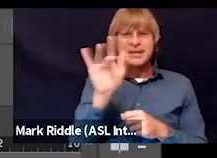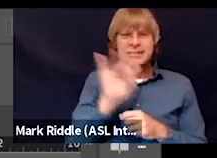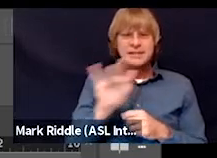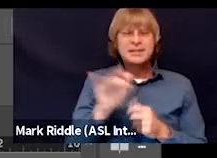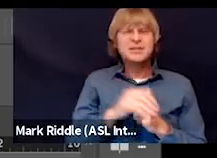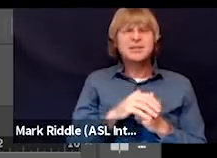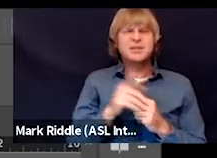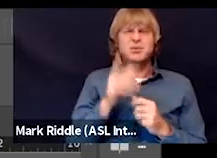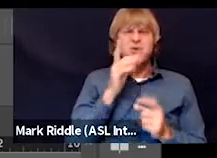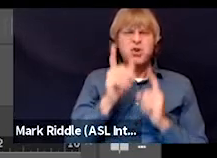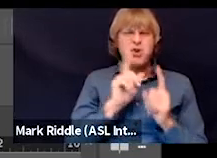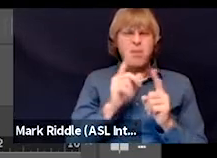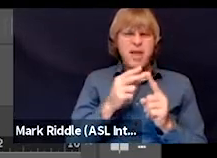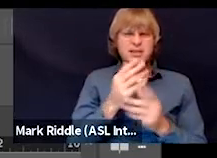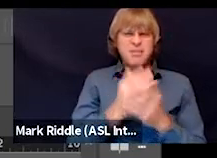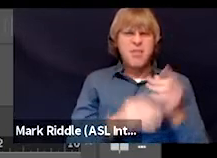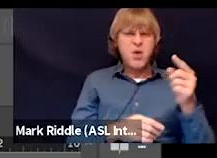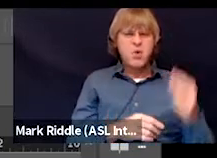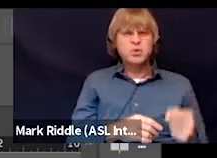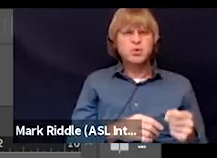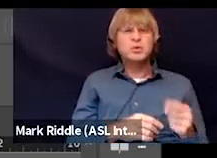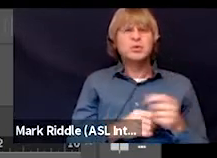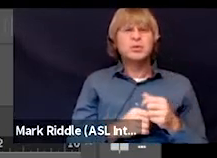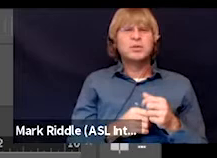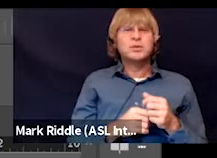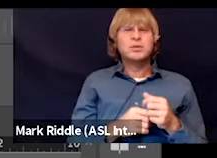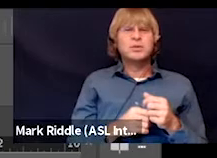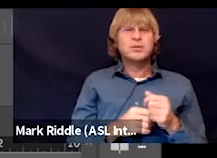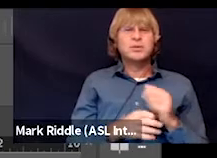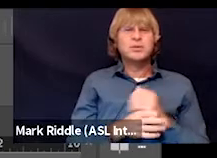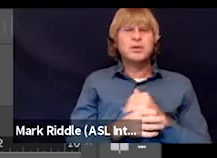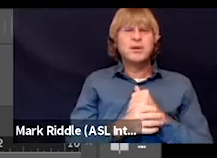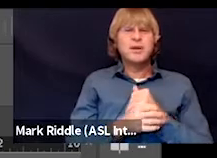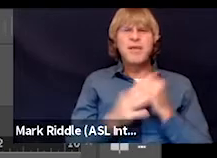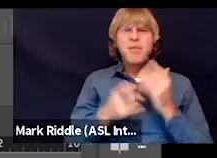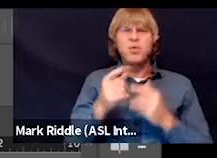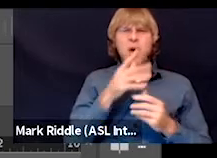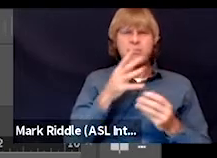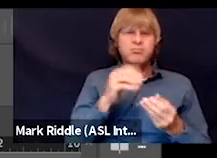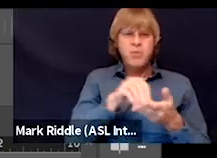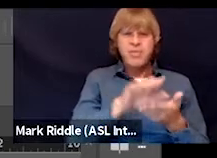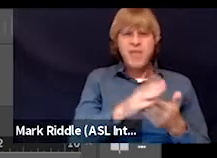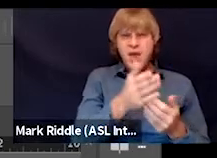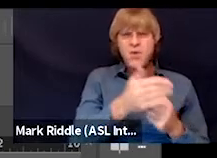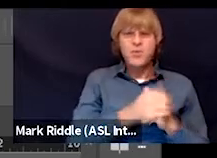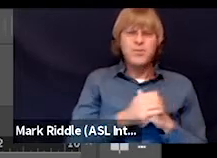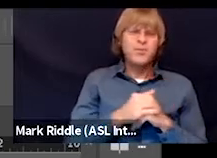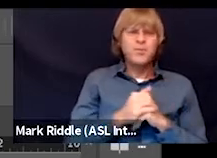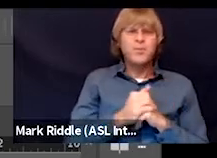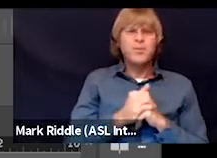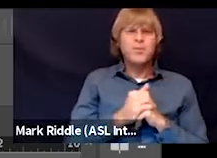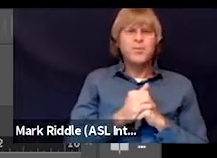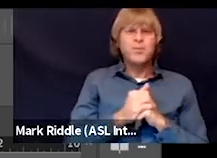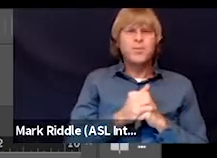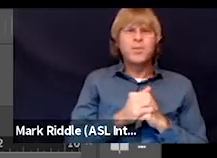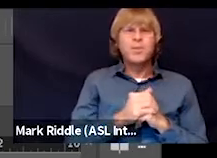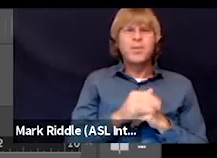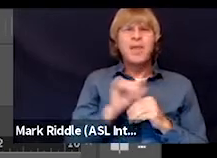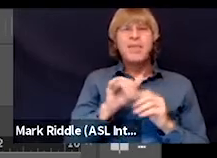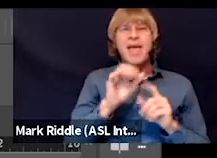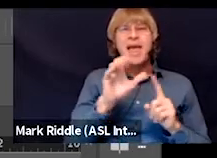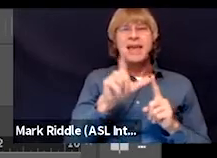going to talk about some of these extra things that you may not be putting in there. Whereas